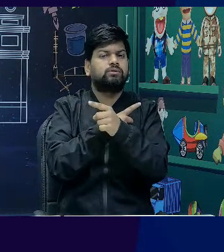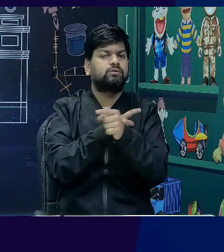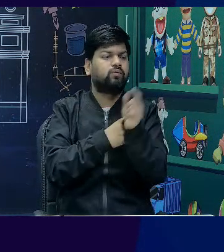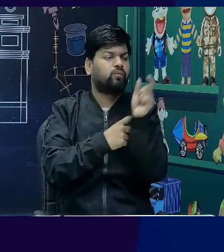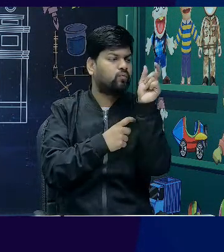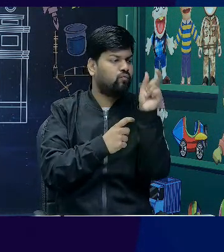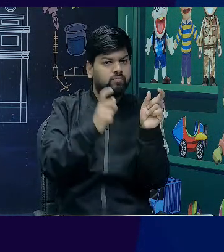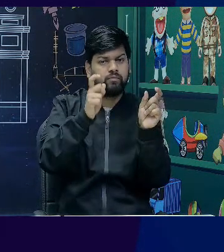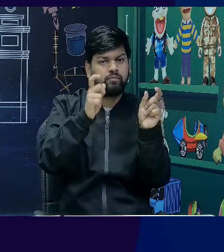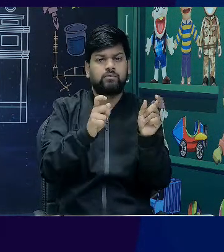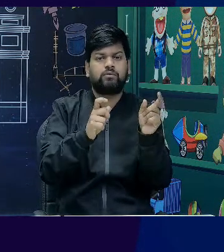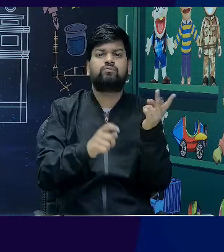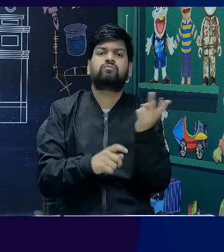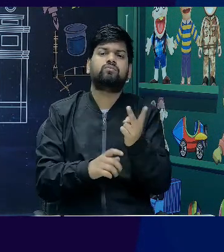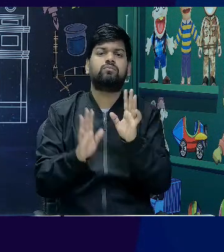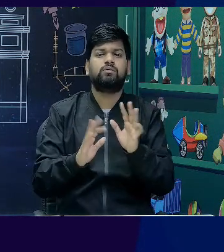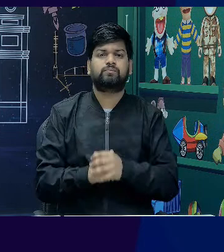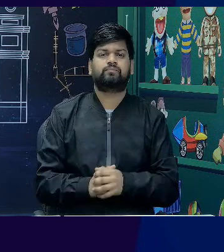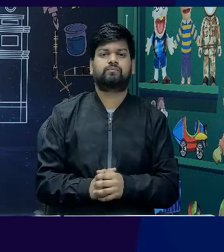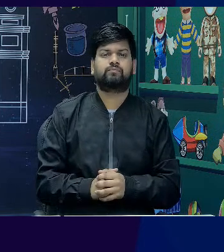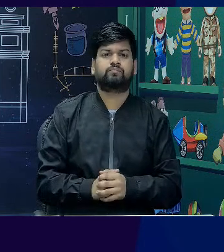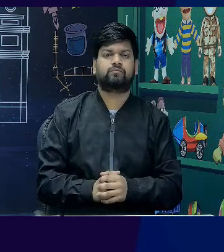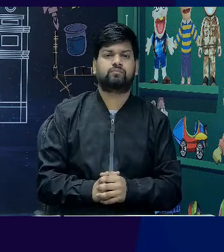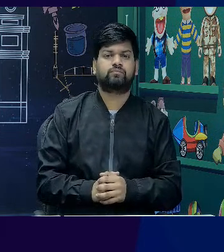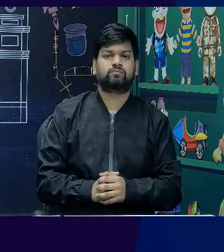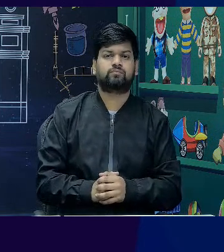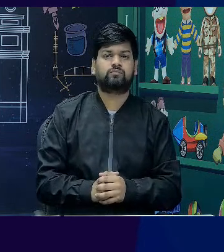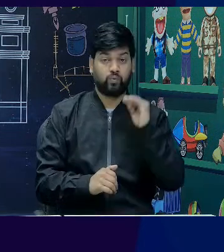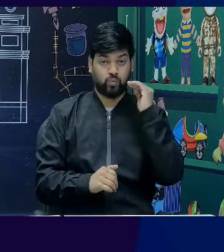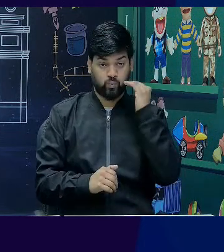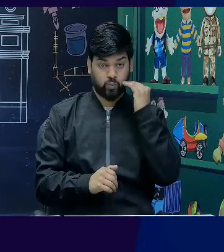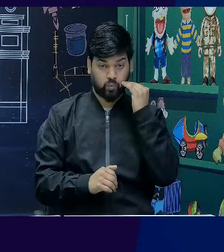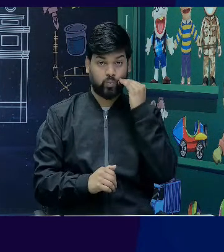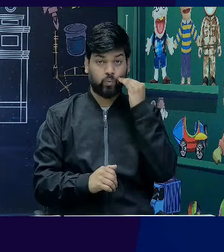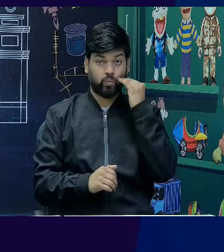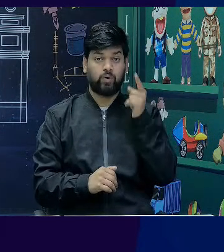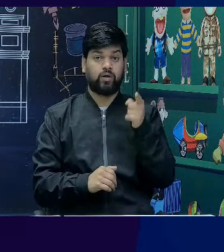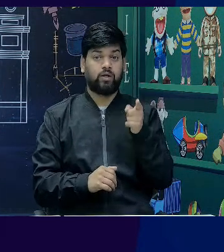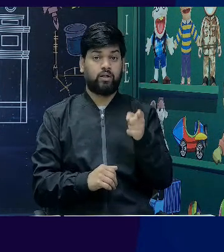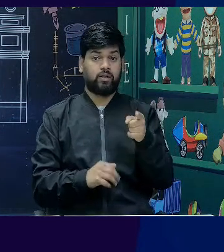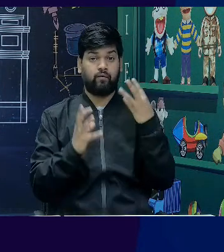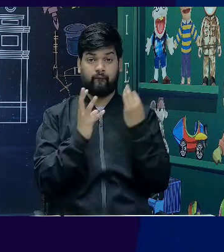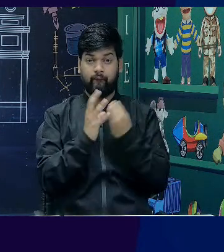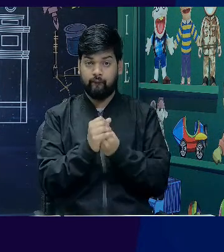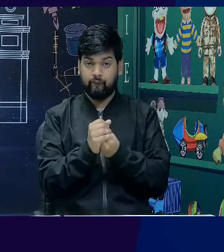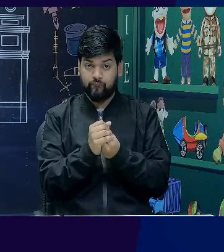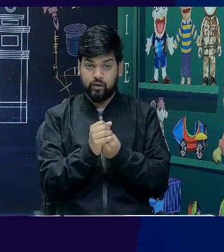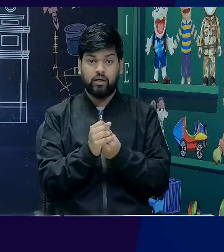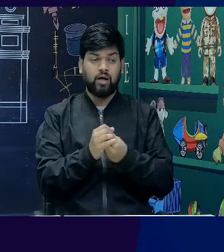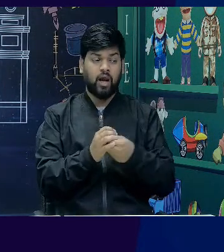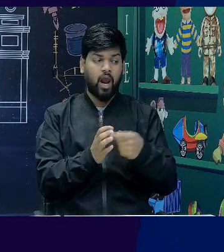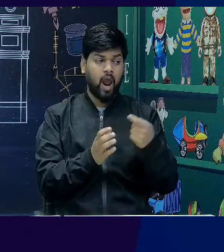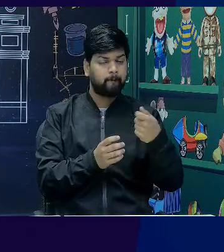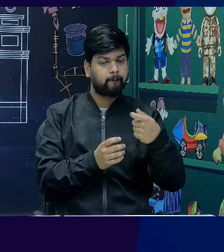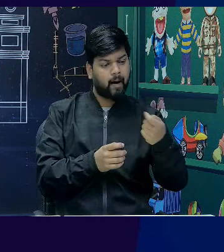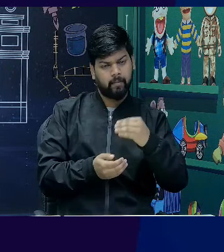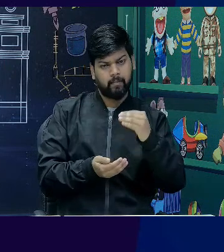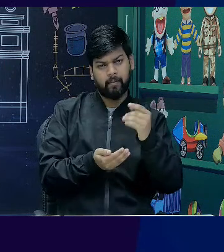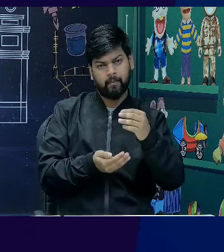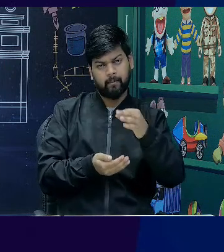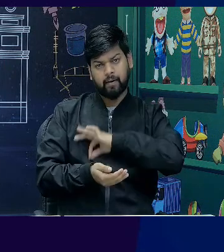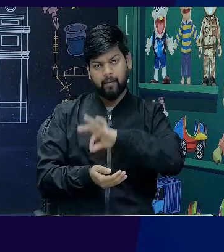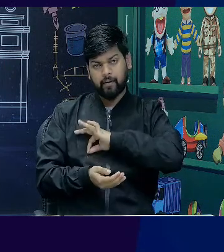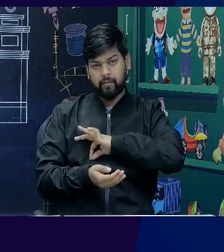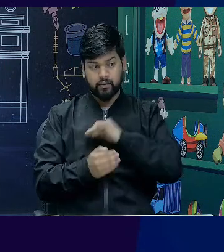there when what we are spending is more than what we are earning. And surplus will be